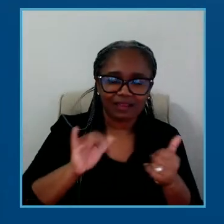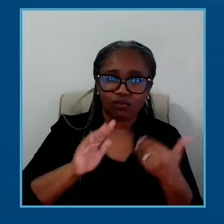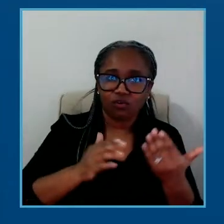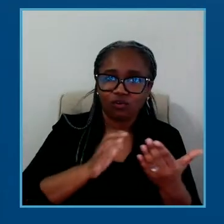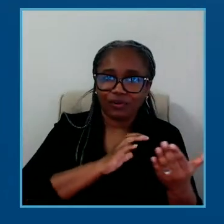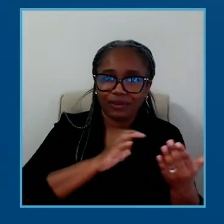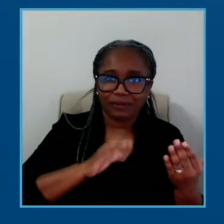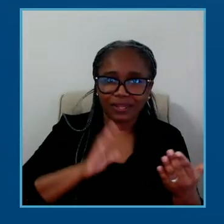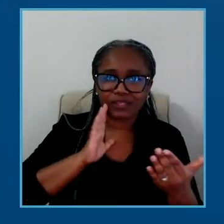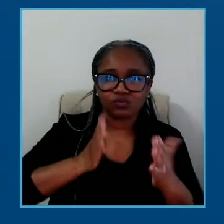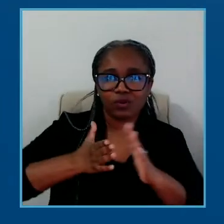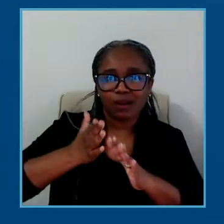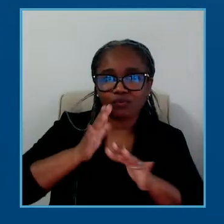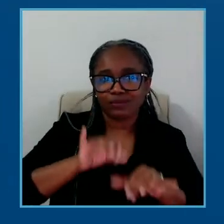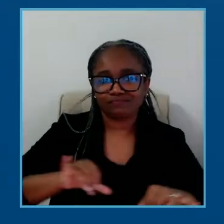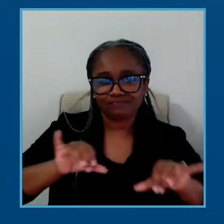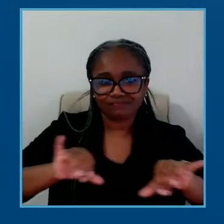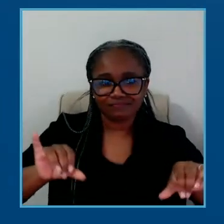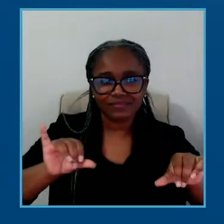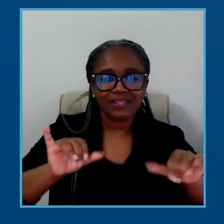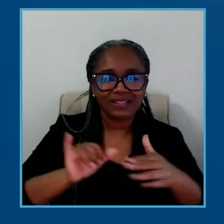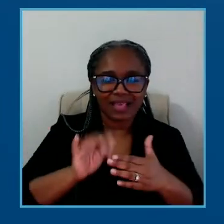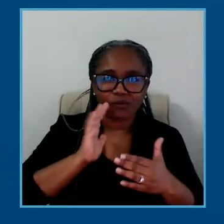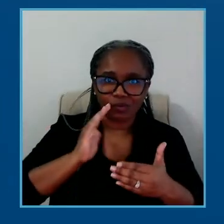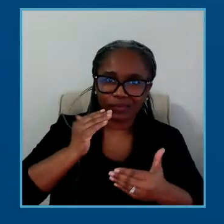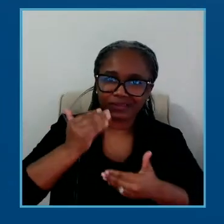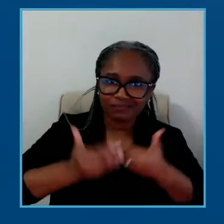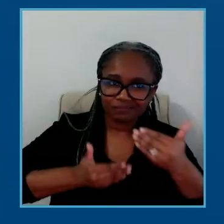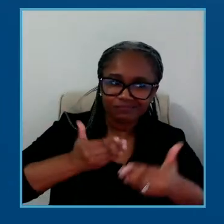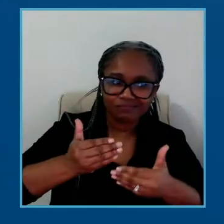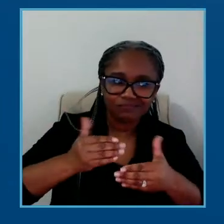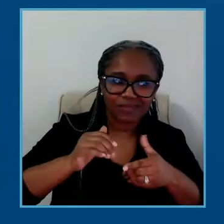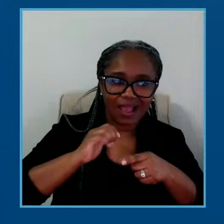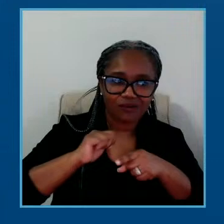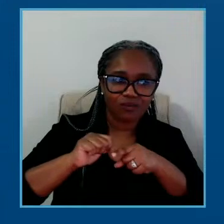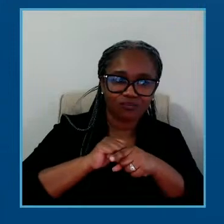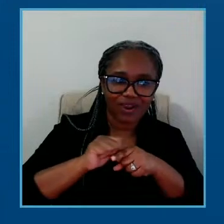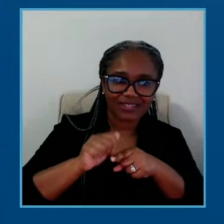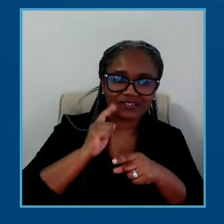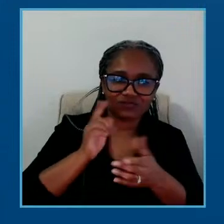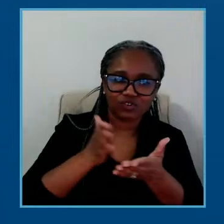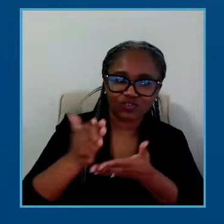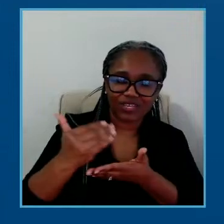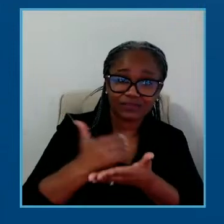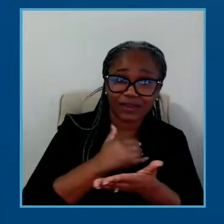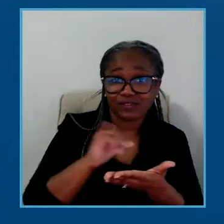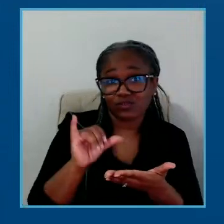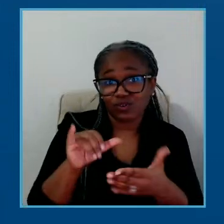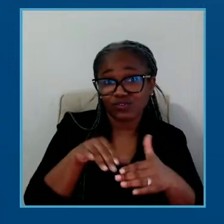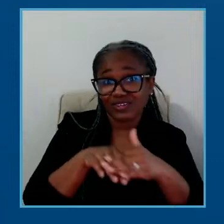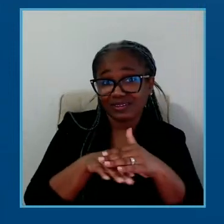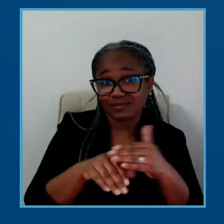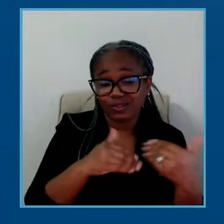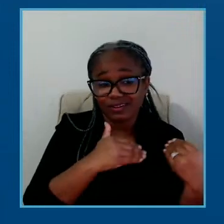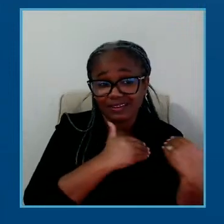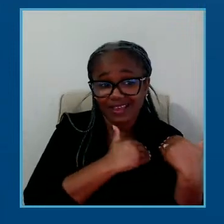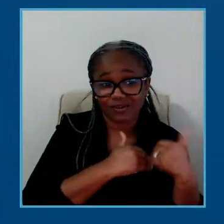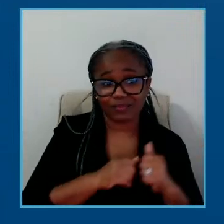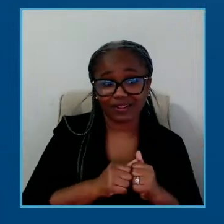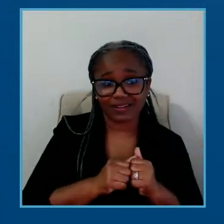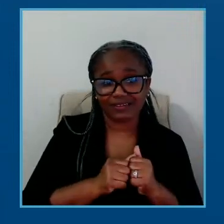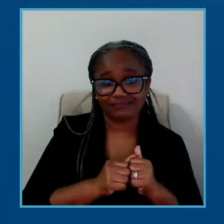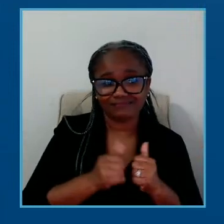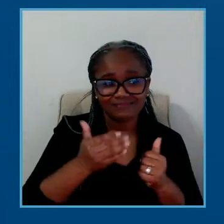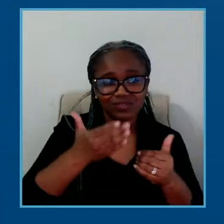For those at home who are observing this committee's proceedings for the first time today, I'd like to take a few minutes to walk you through the role of the